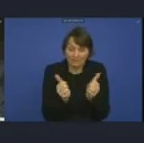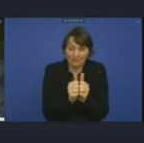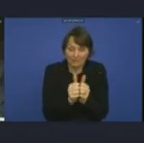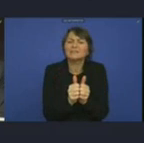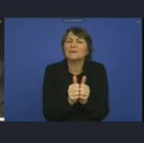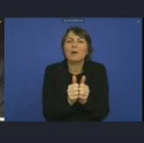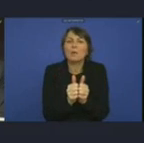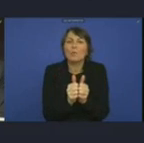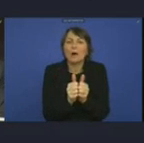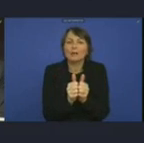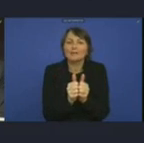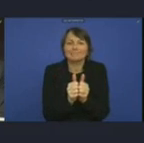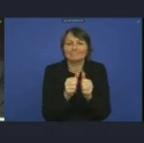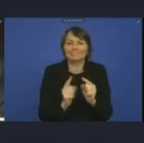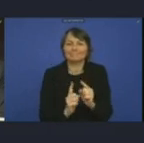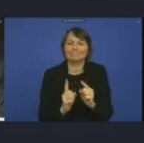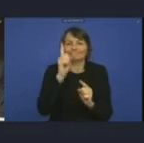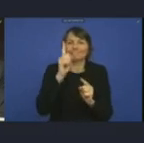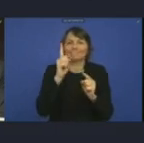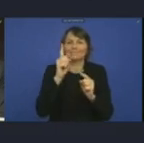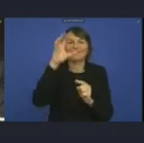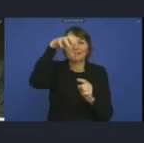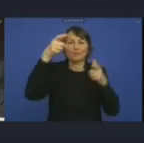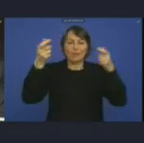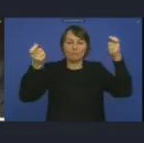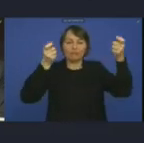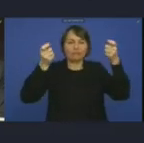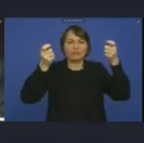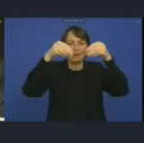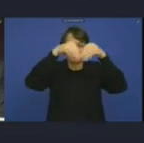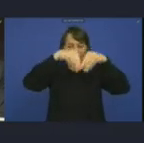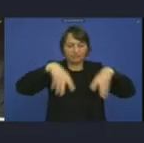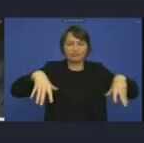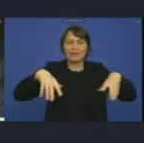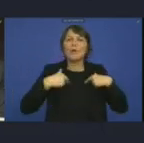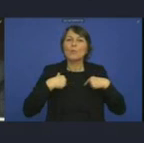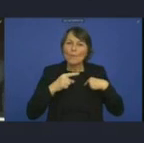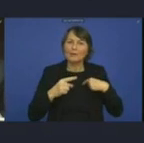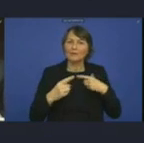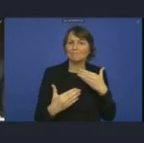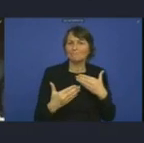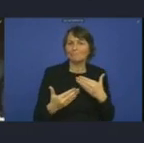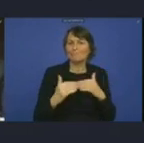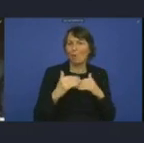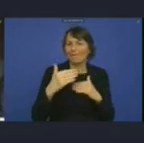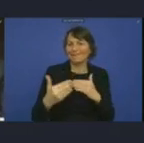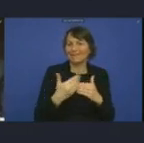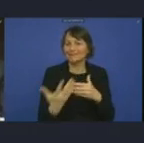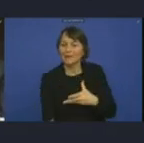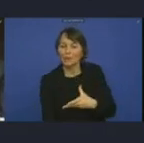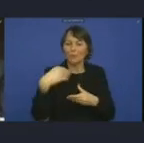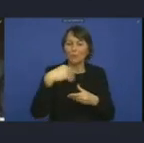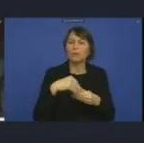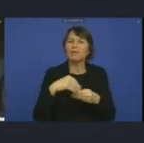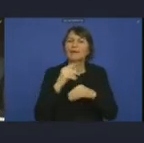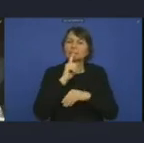agencies so that it would be easier to include new grassroots organizations? On this, maybe